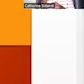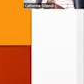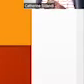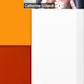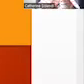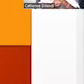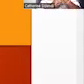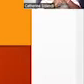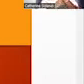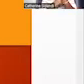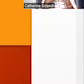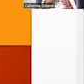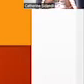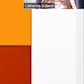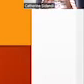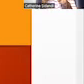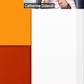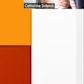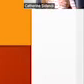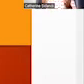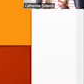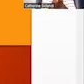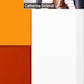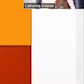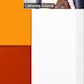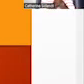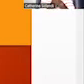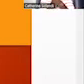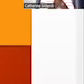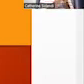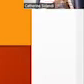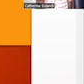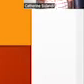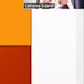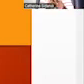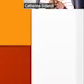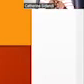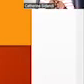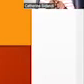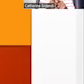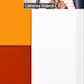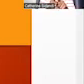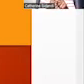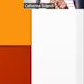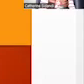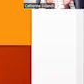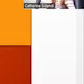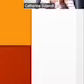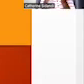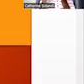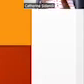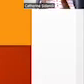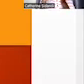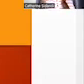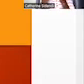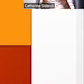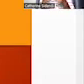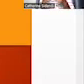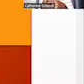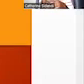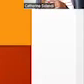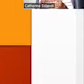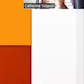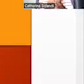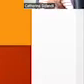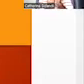to confirm your interest as soon as possible, and then select at least 2 of the courses or 1